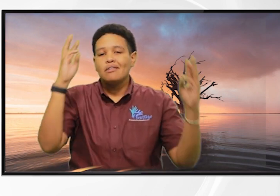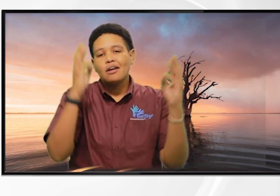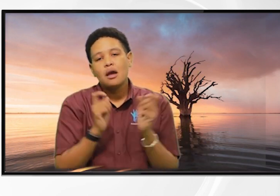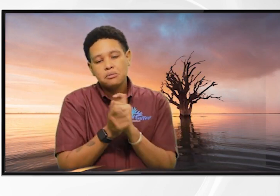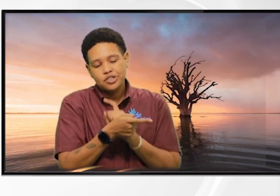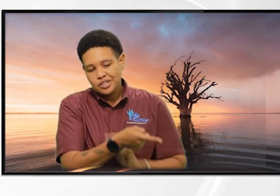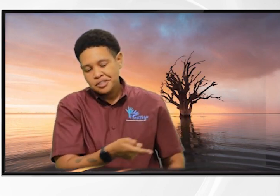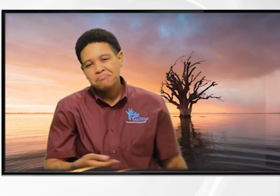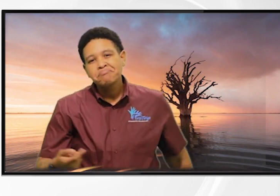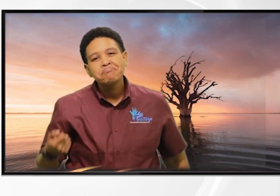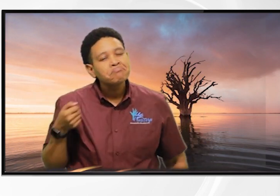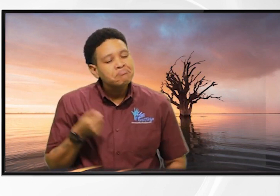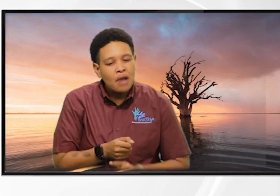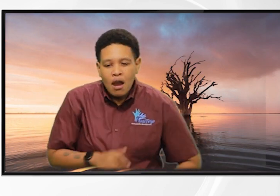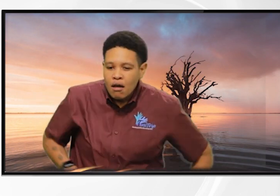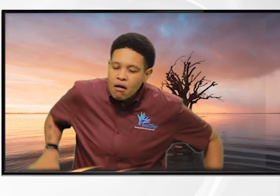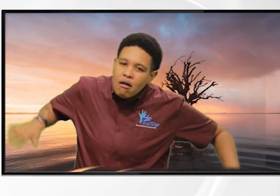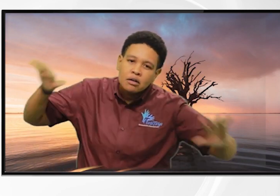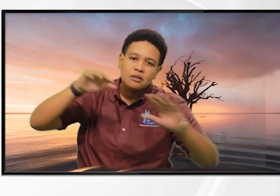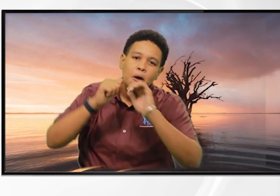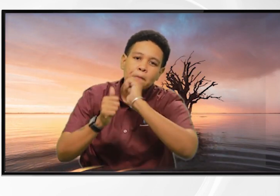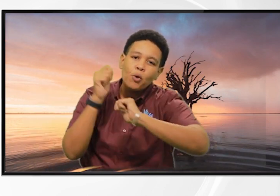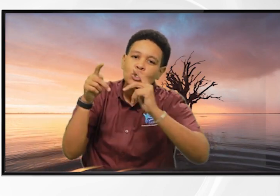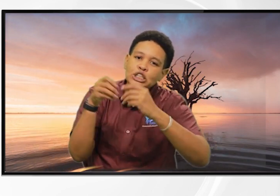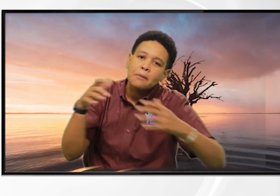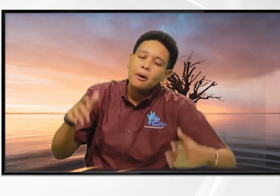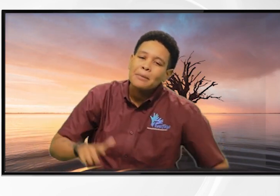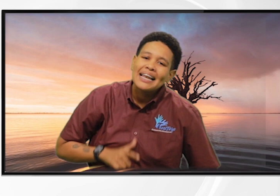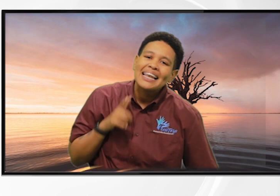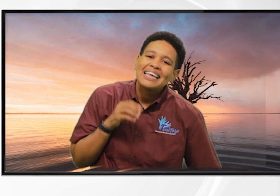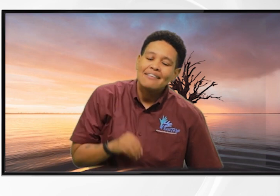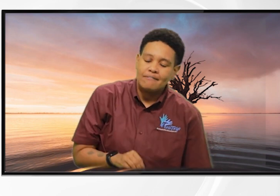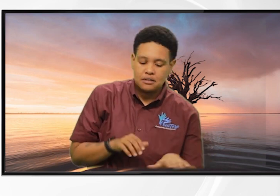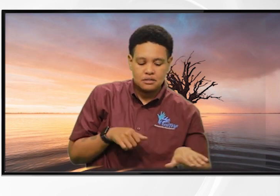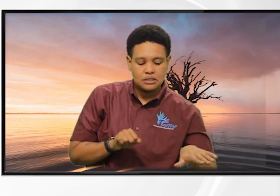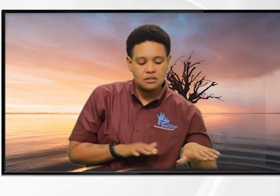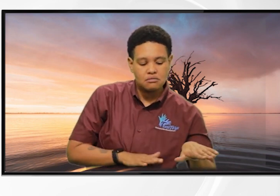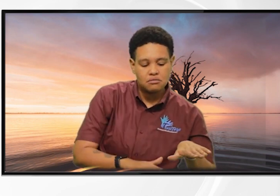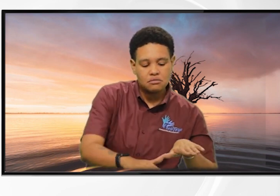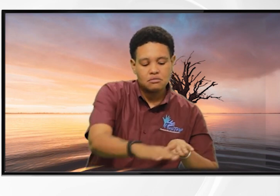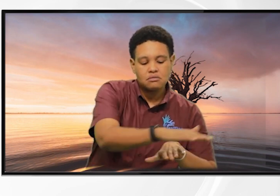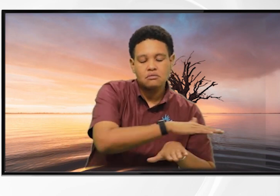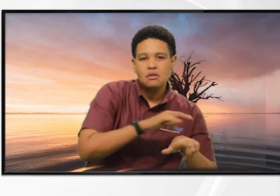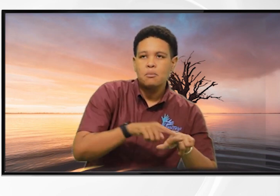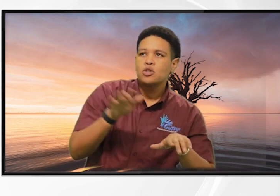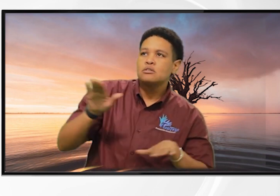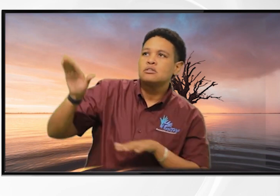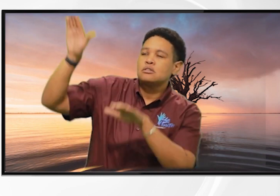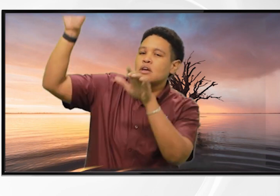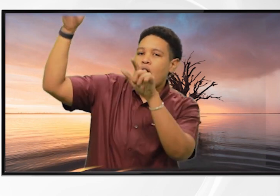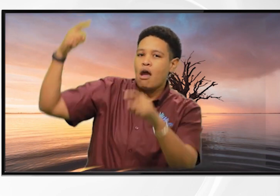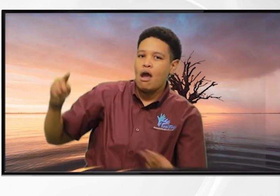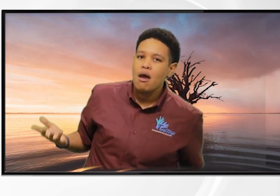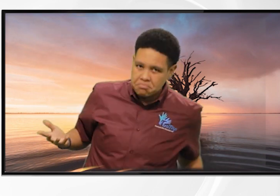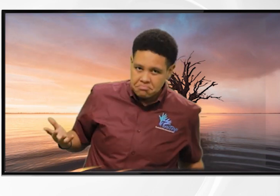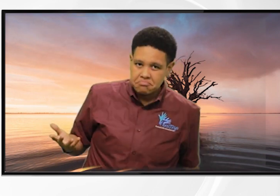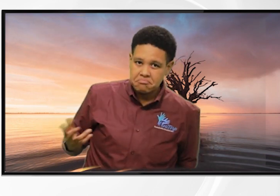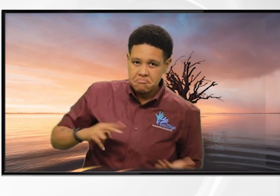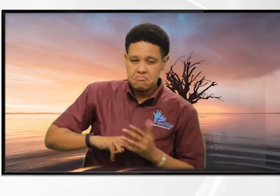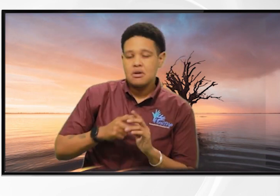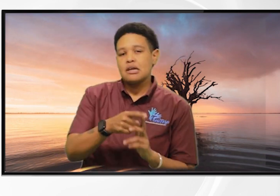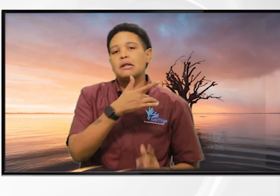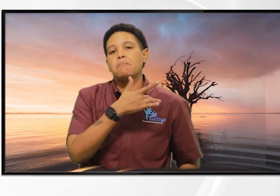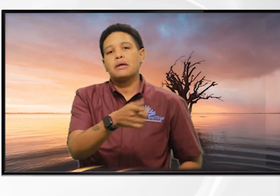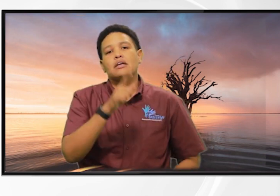change. Most of the population lives within coastal and mountainous areas and are therefore prone